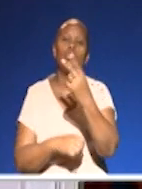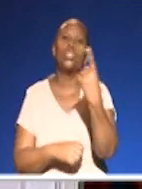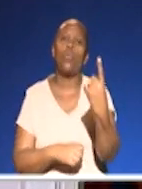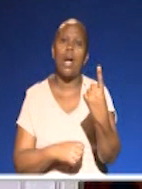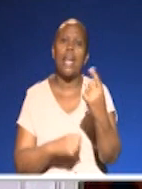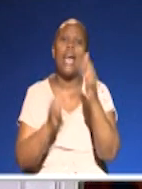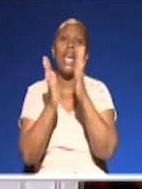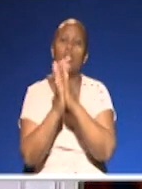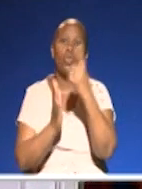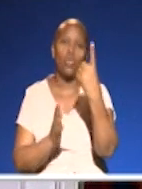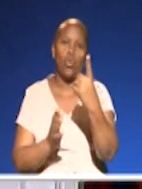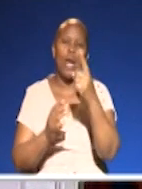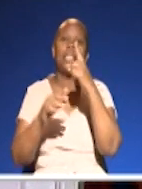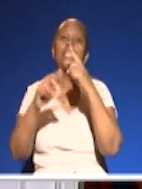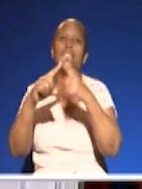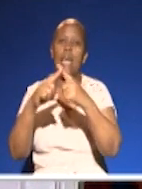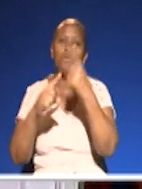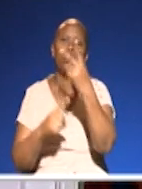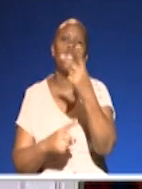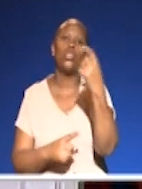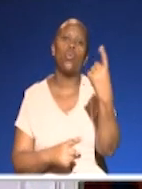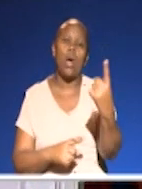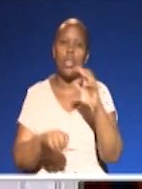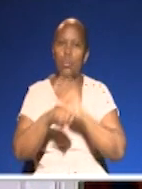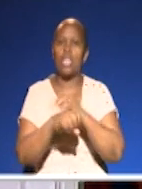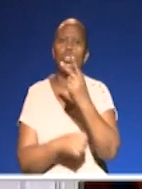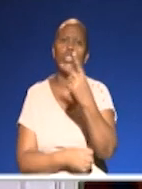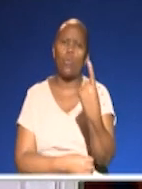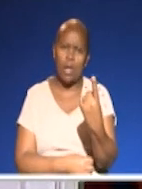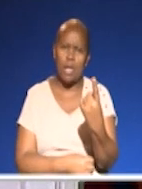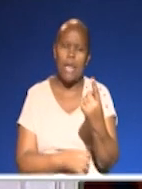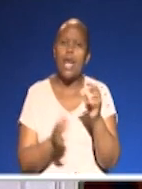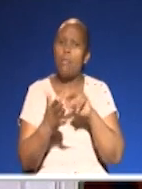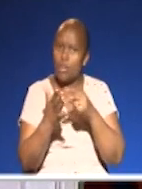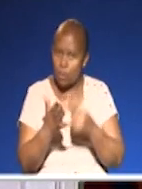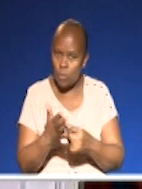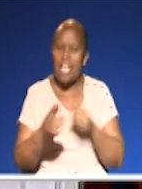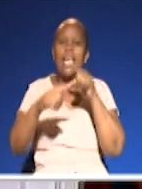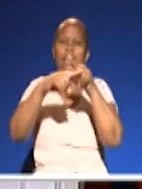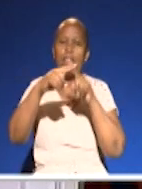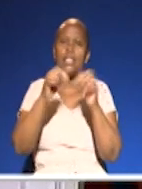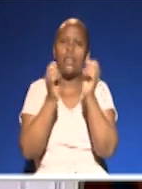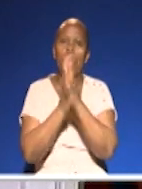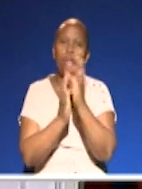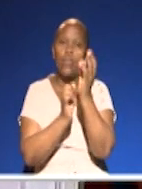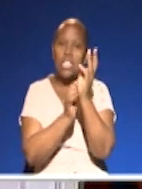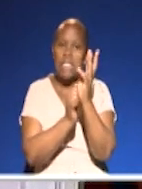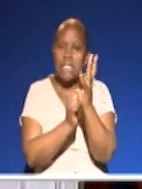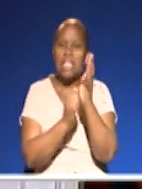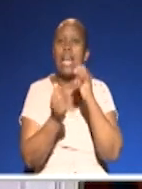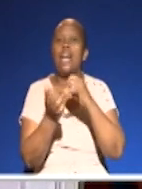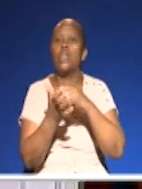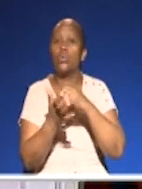And 21 times 1 will give us 21. So the divisors of 14 are 2,